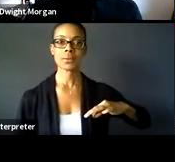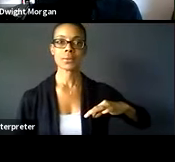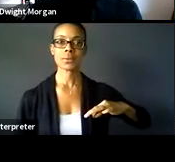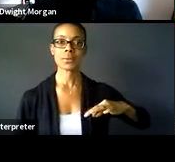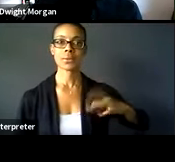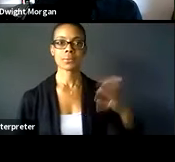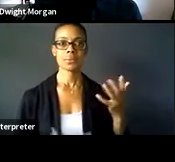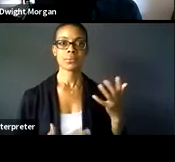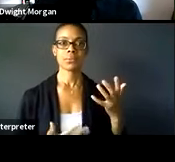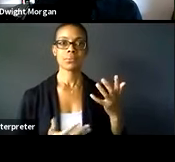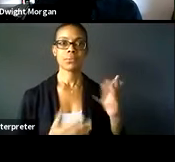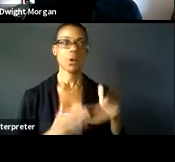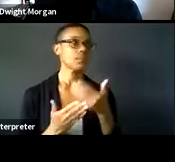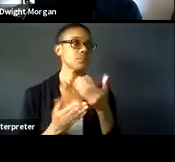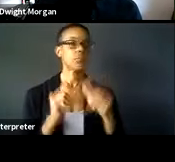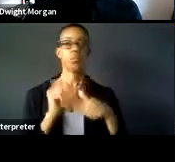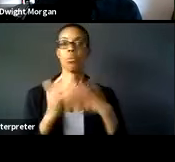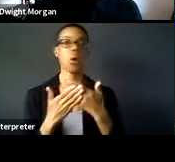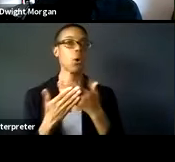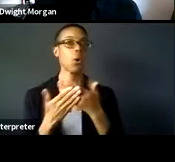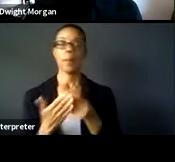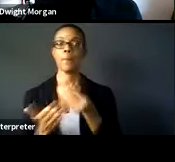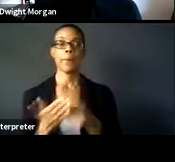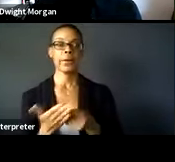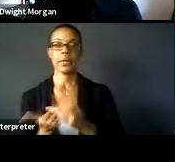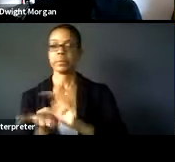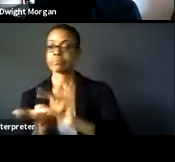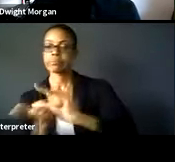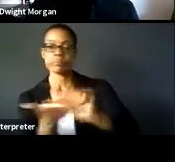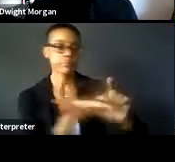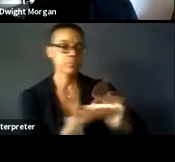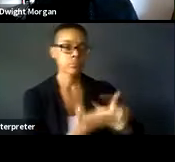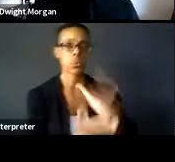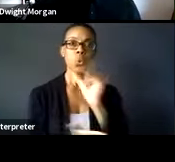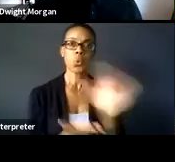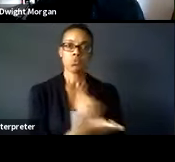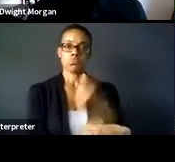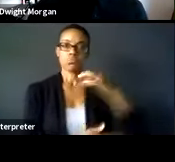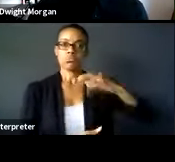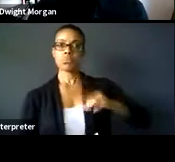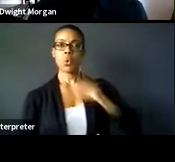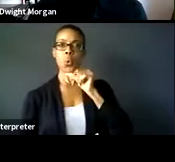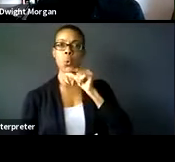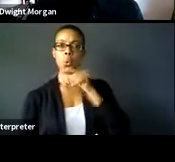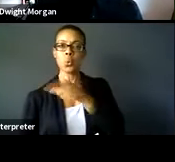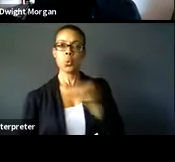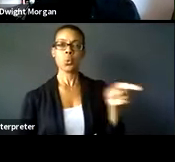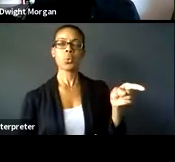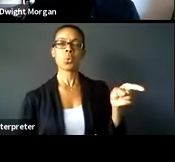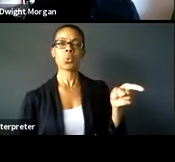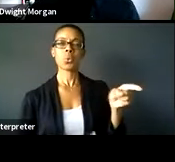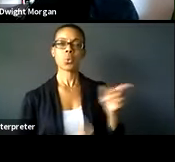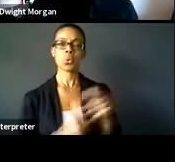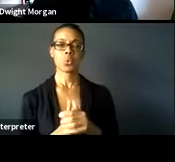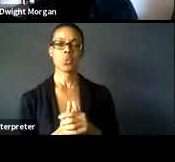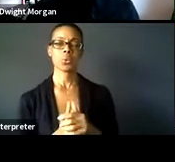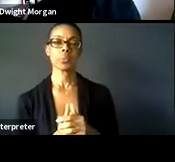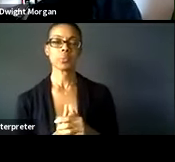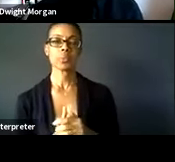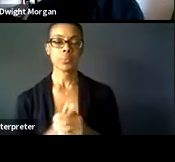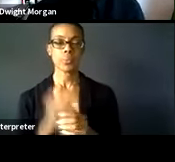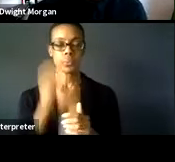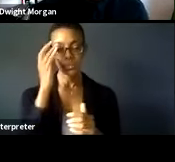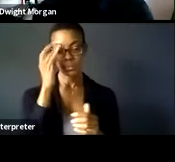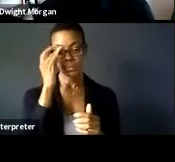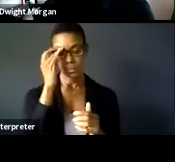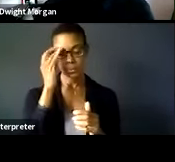figure that all the decision we make? Because of that, I think sometimes the lack